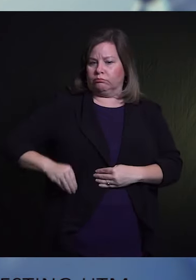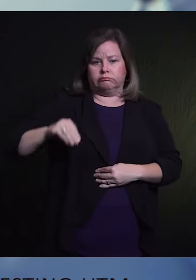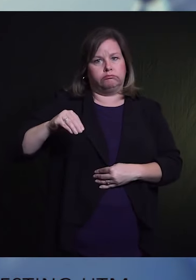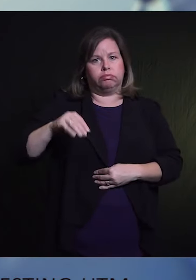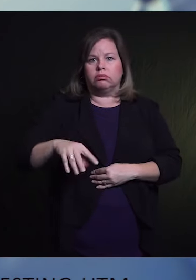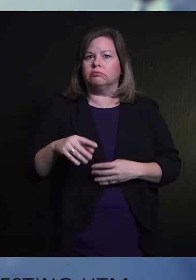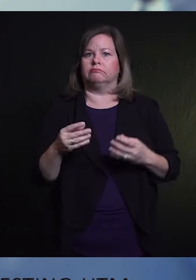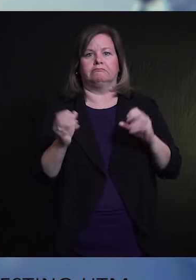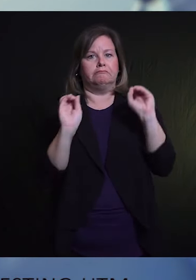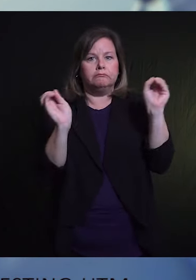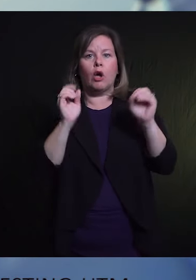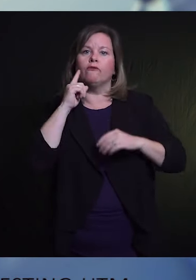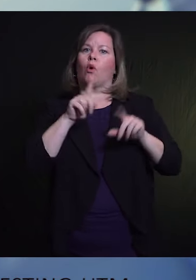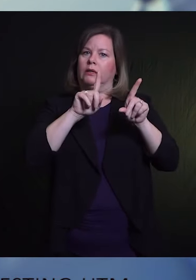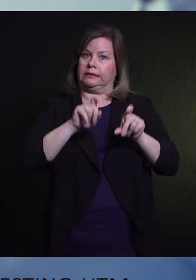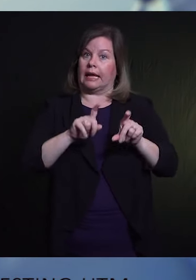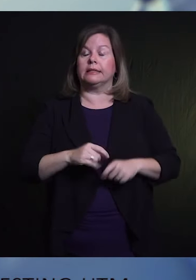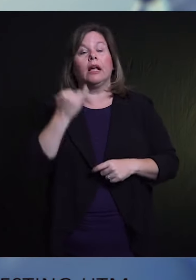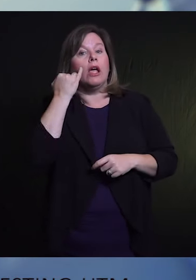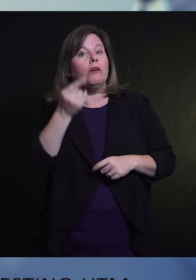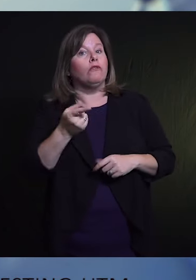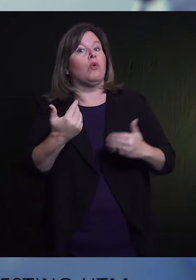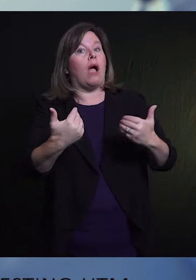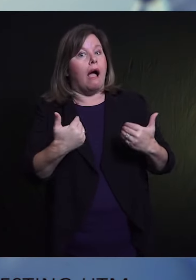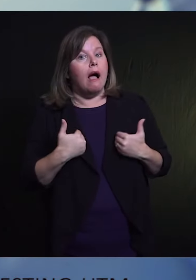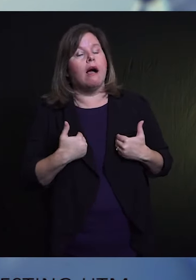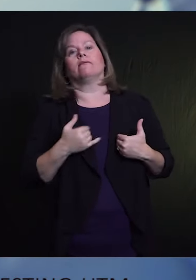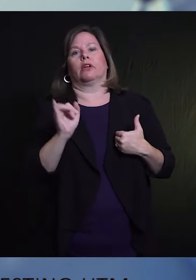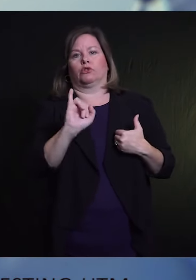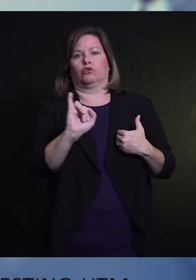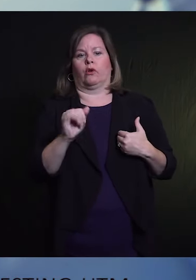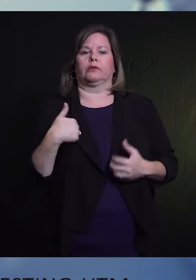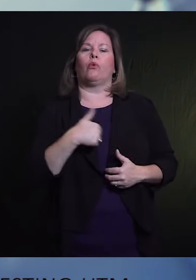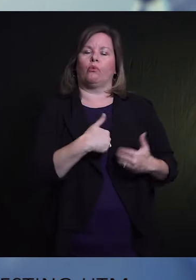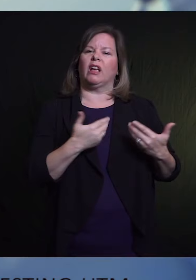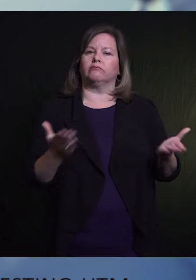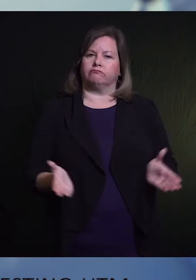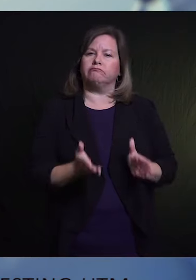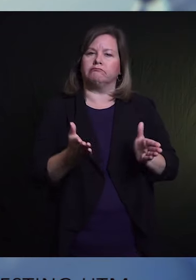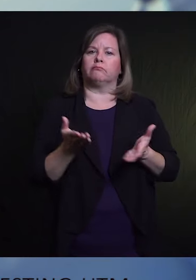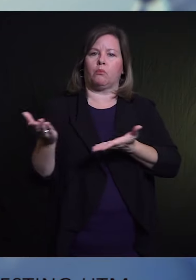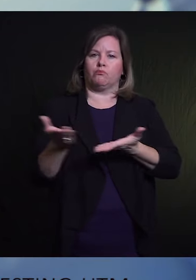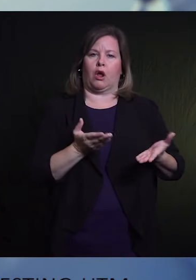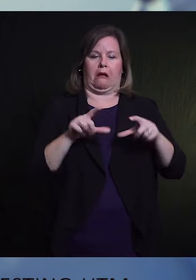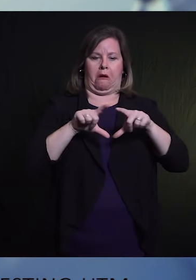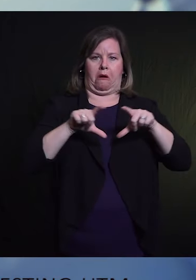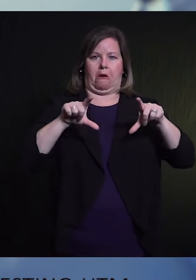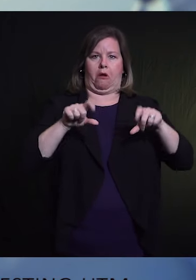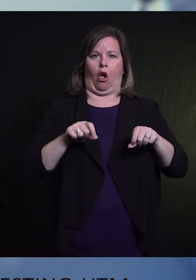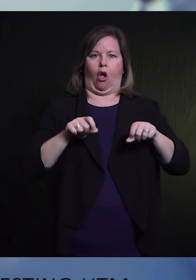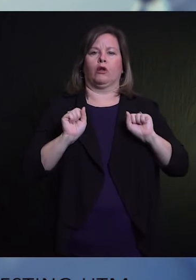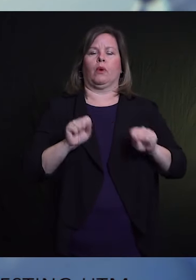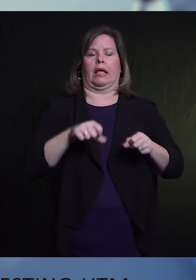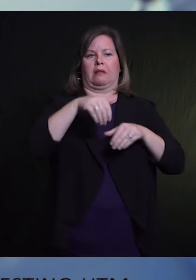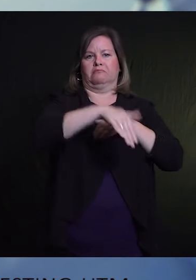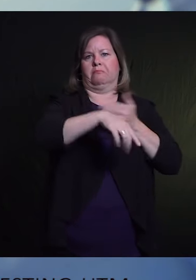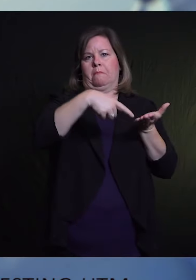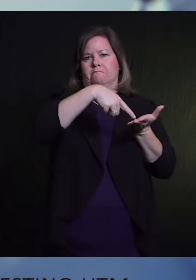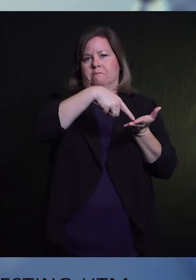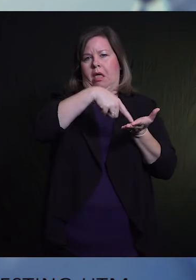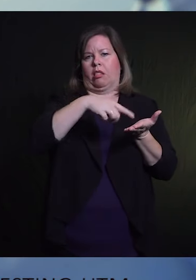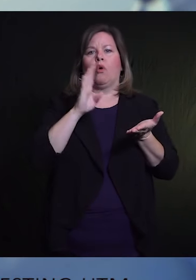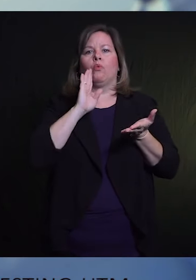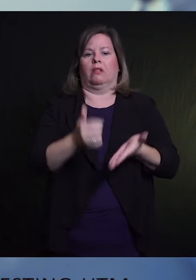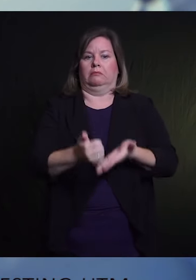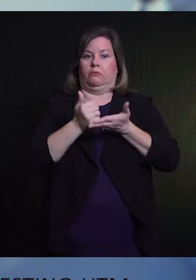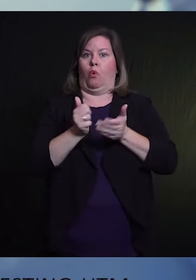testing. However, if you do have insurance, we encourage you to bring that with you so that we can bill that. That'll help offset